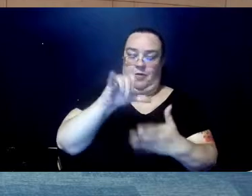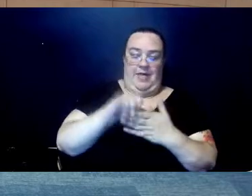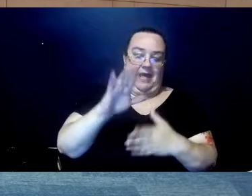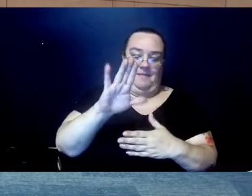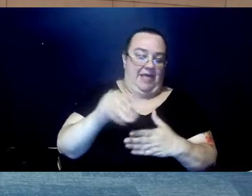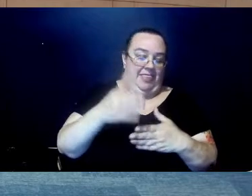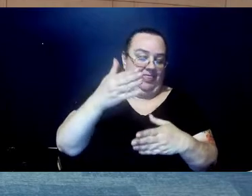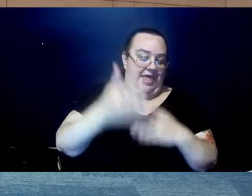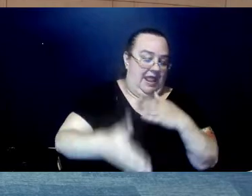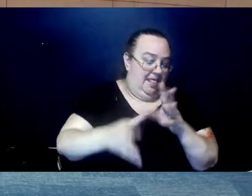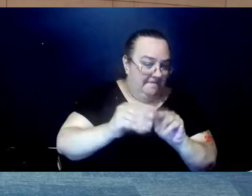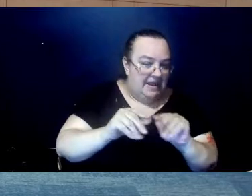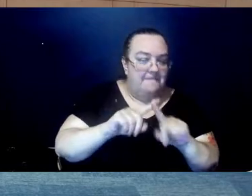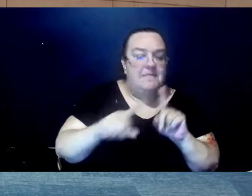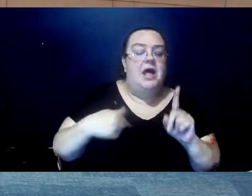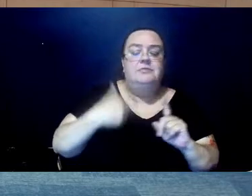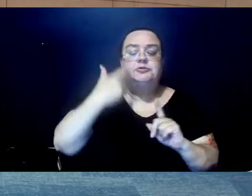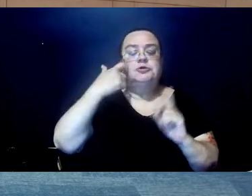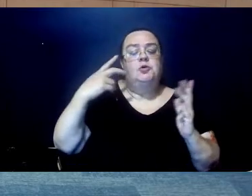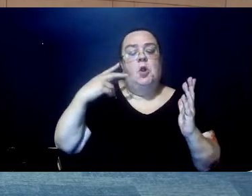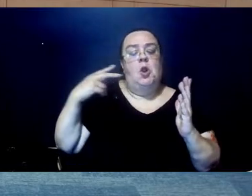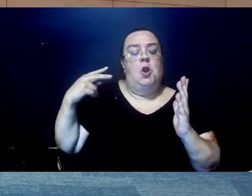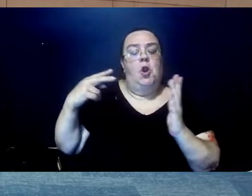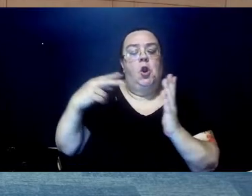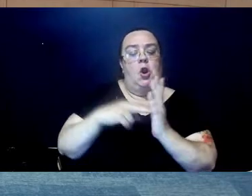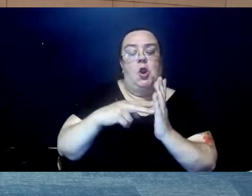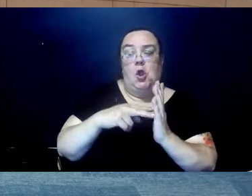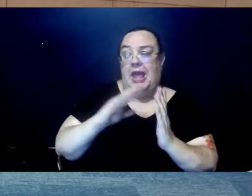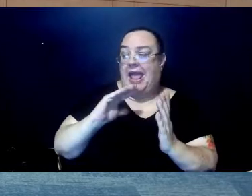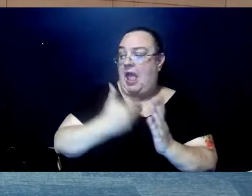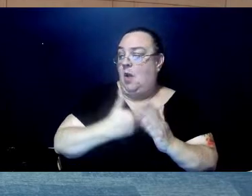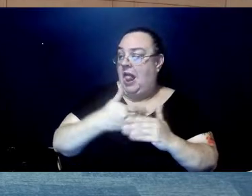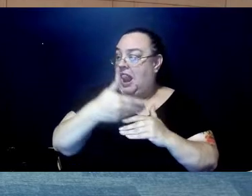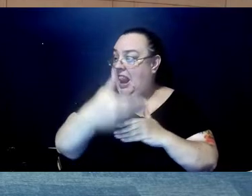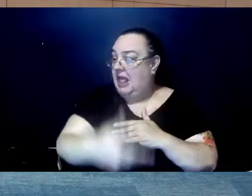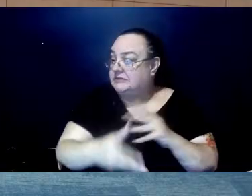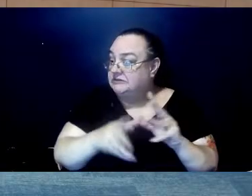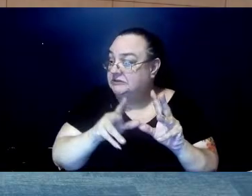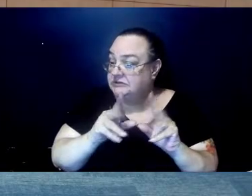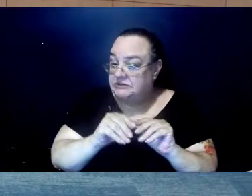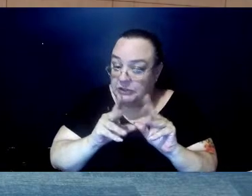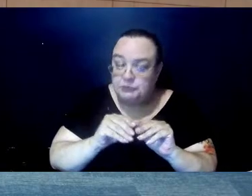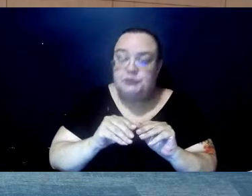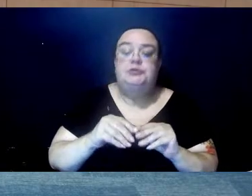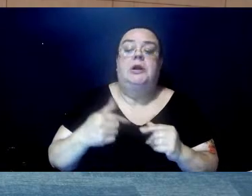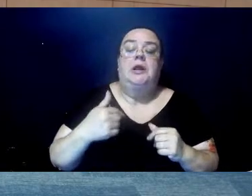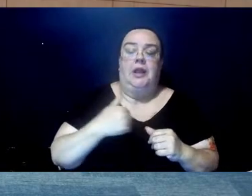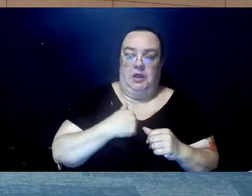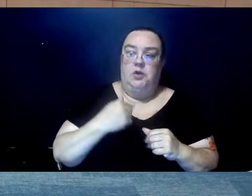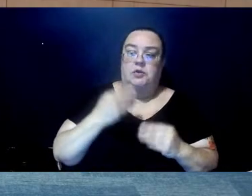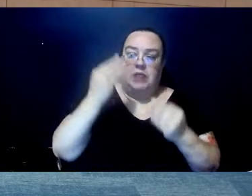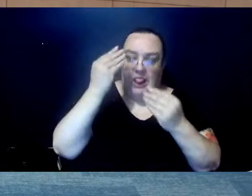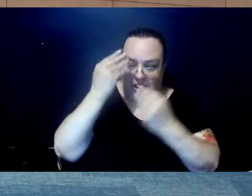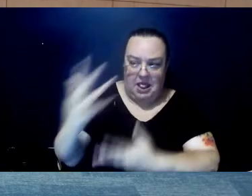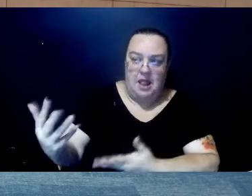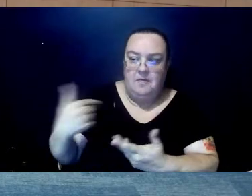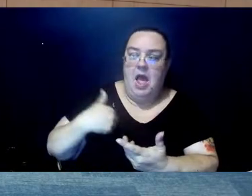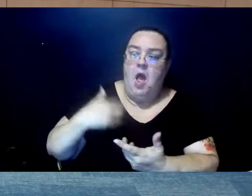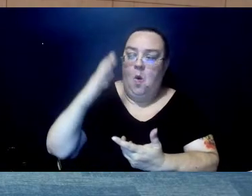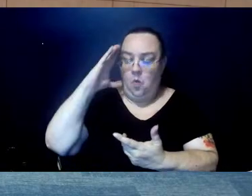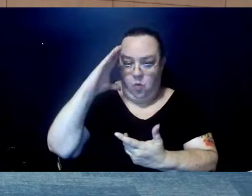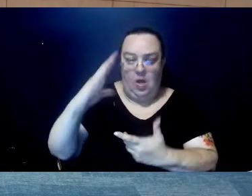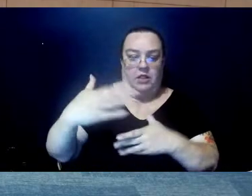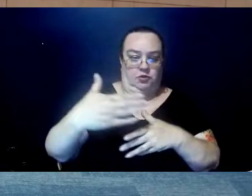just looking up our next sessions, and I told them that I would give this